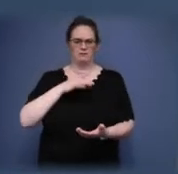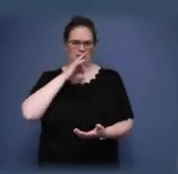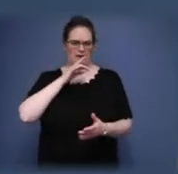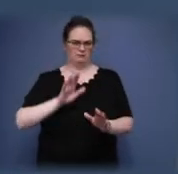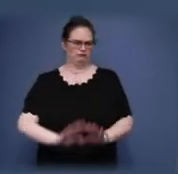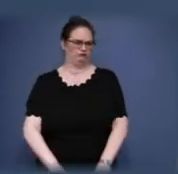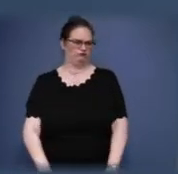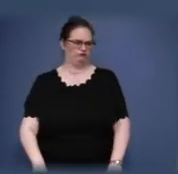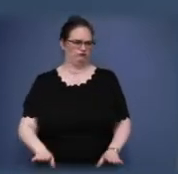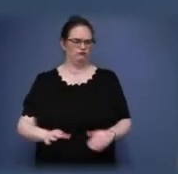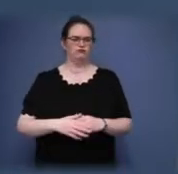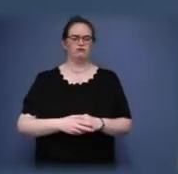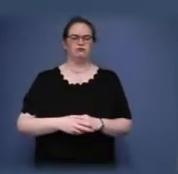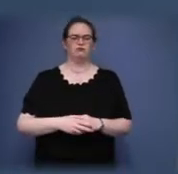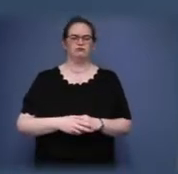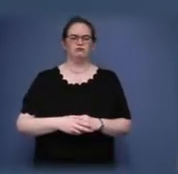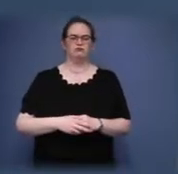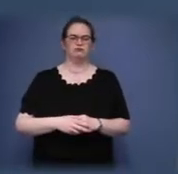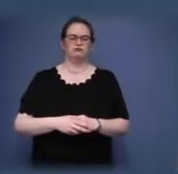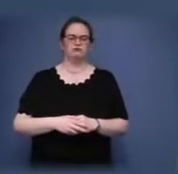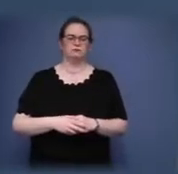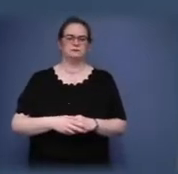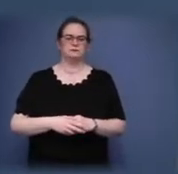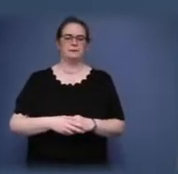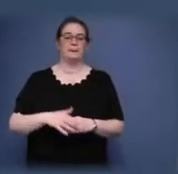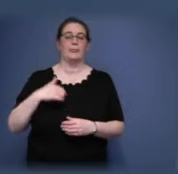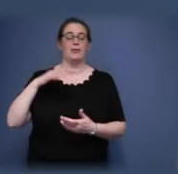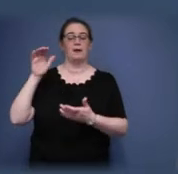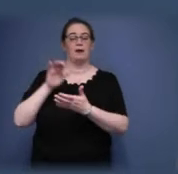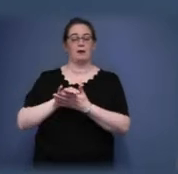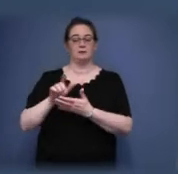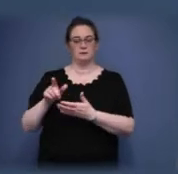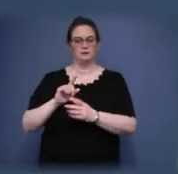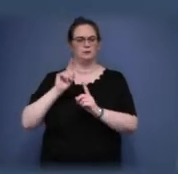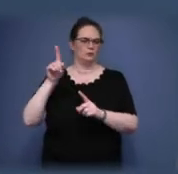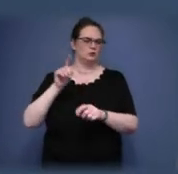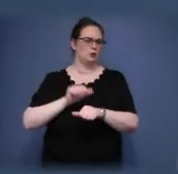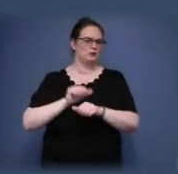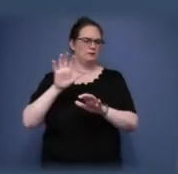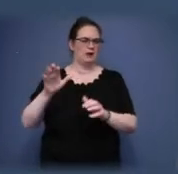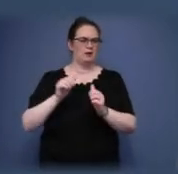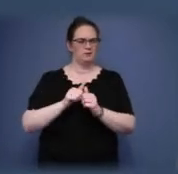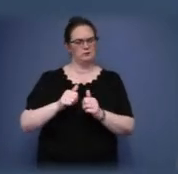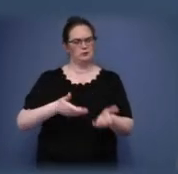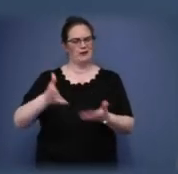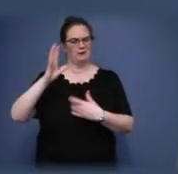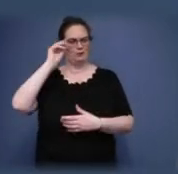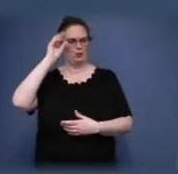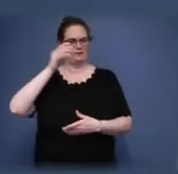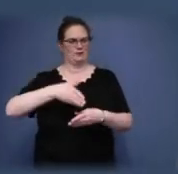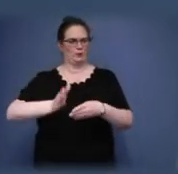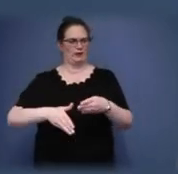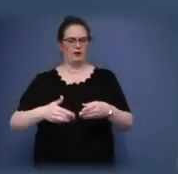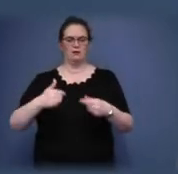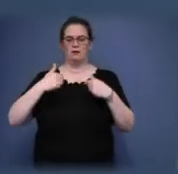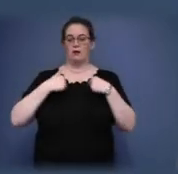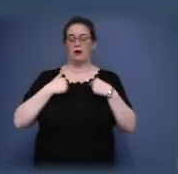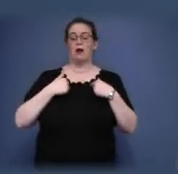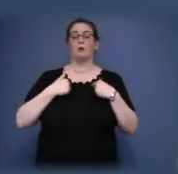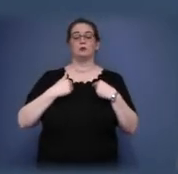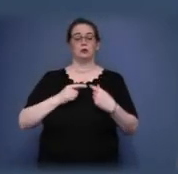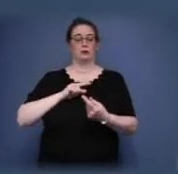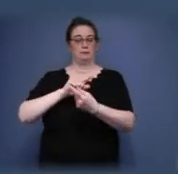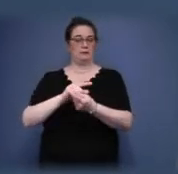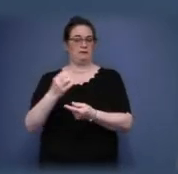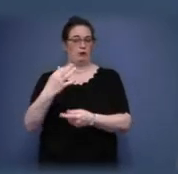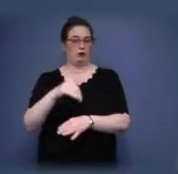ones. And my husband was going to the mountains with the boys for the weekend, and I was going to meet him up there Friday